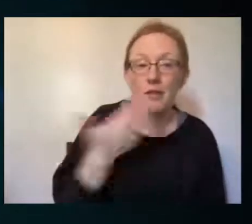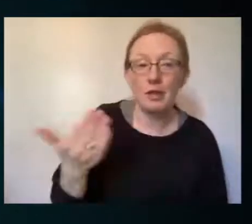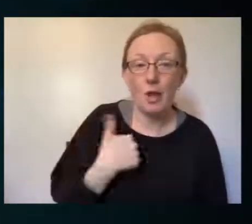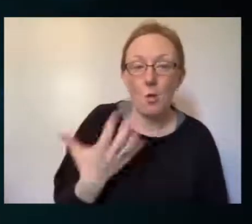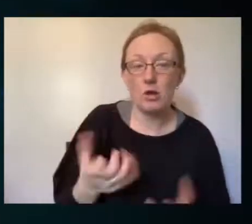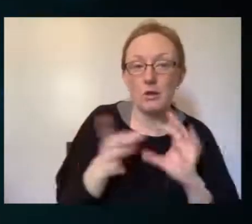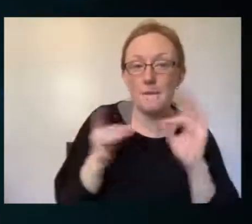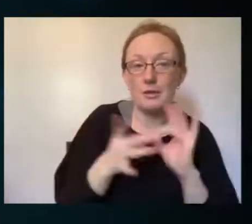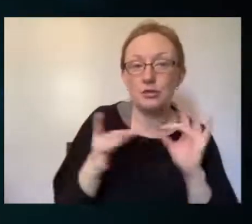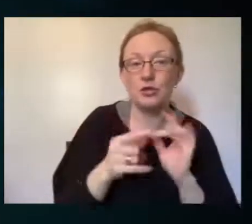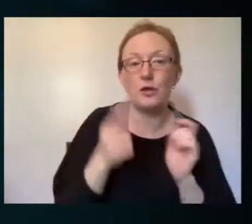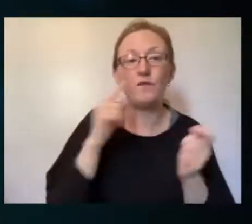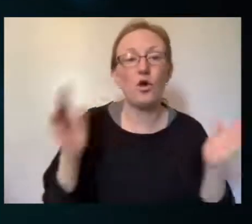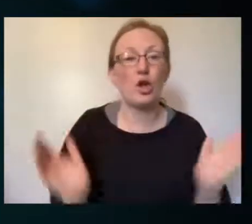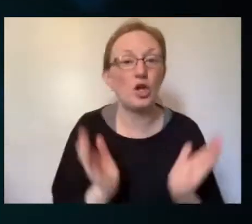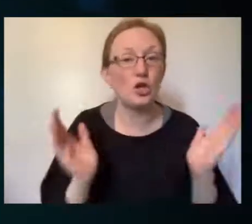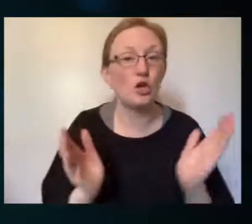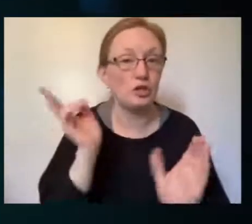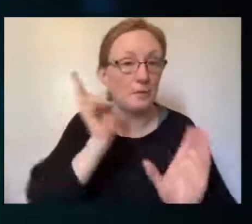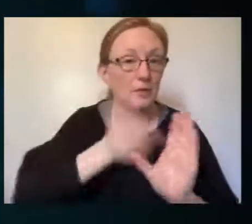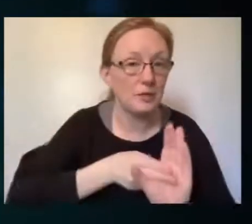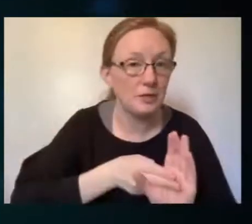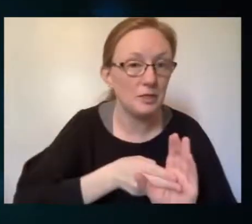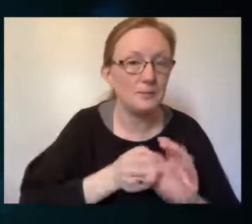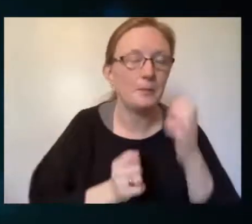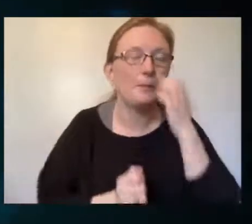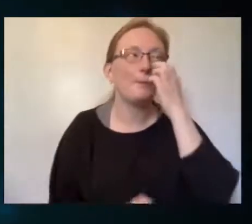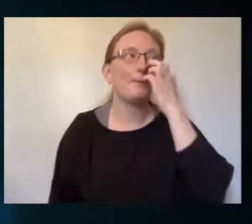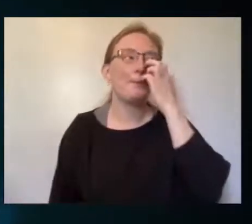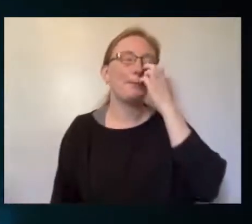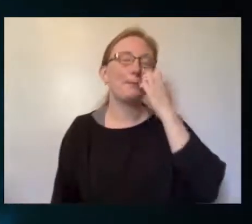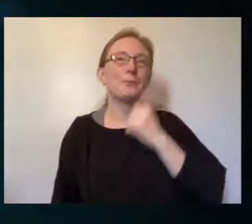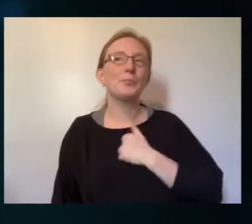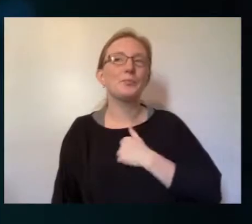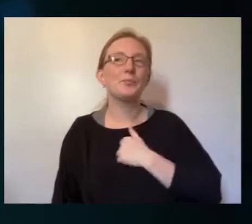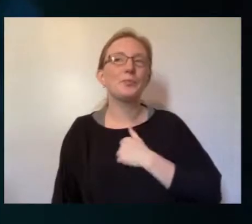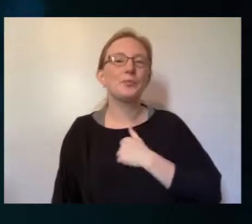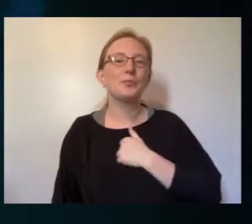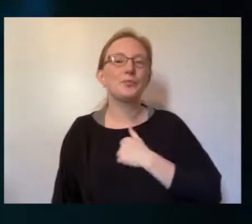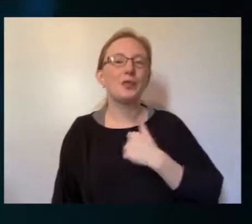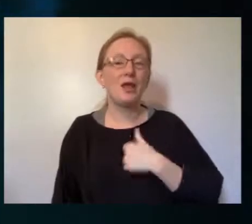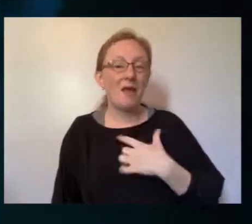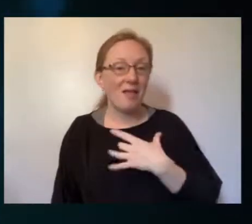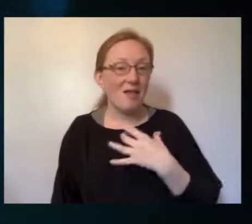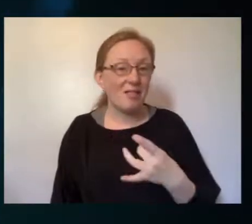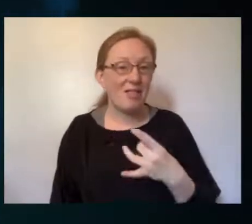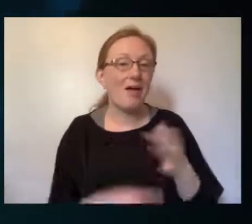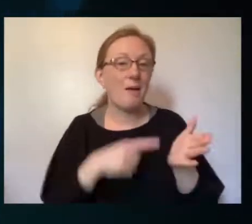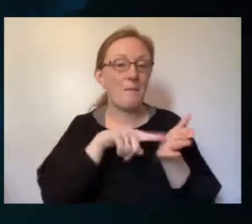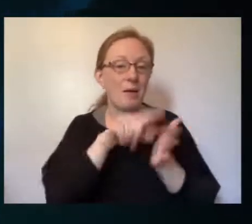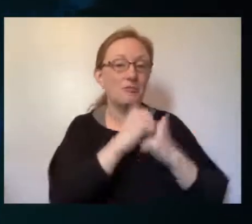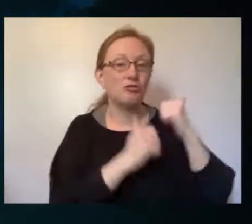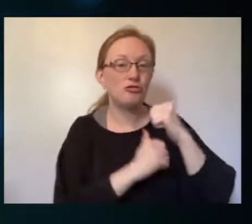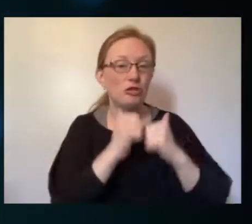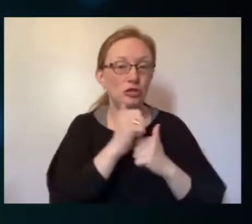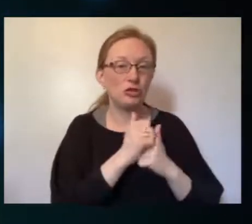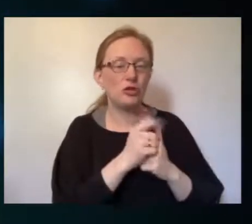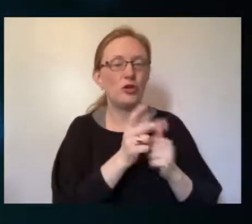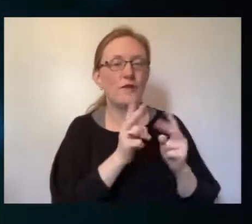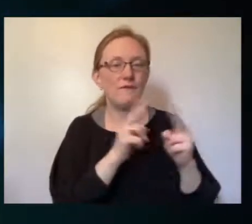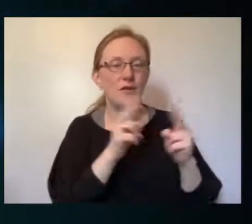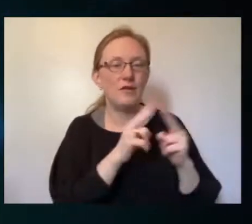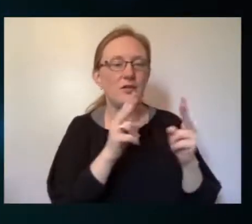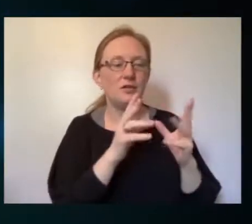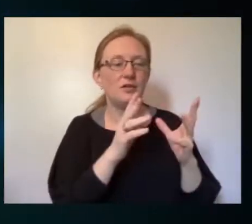around encouraging participation. So I think in many of these discussions, and I like that the payment structure is really attending to